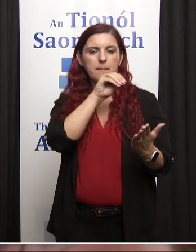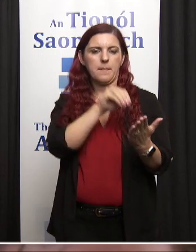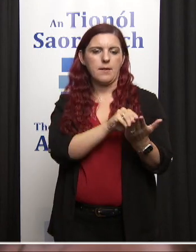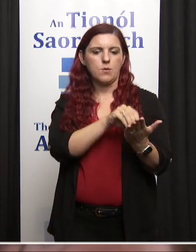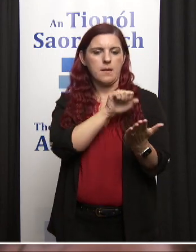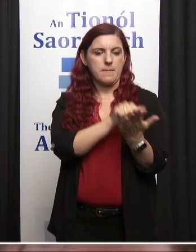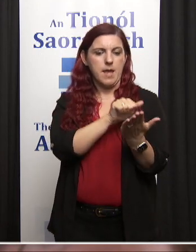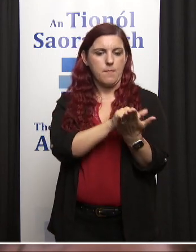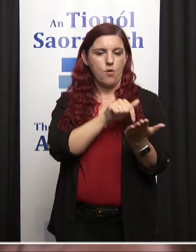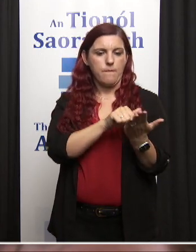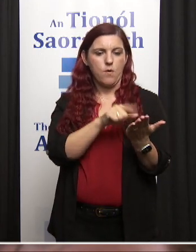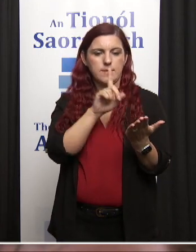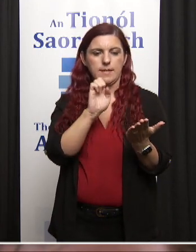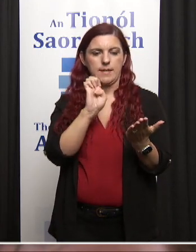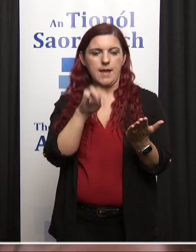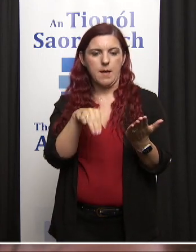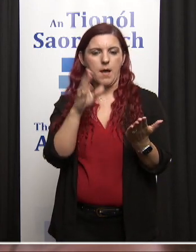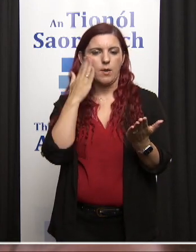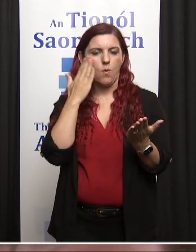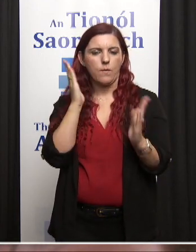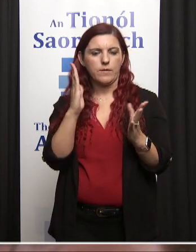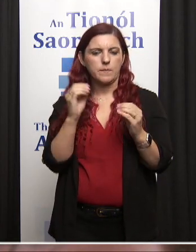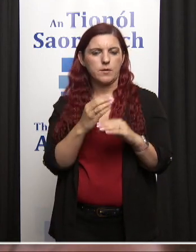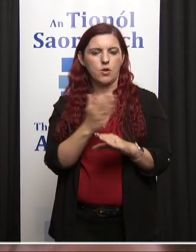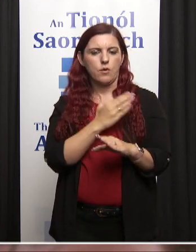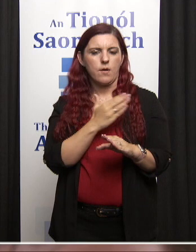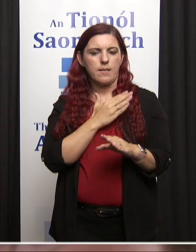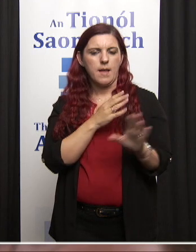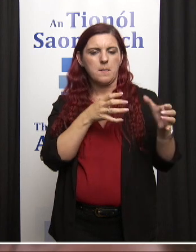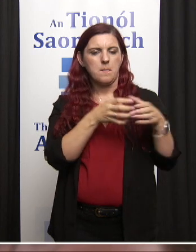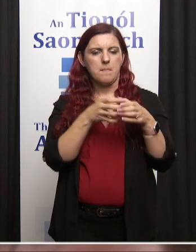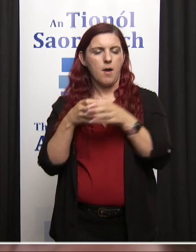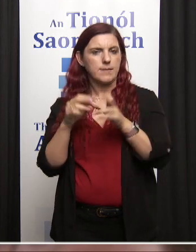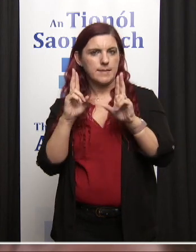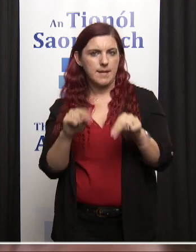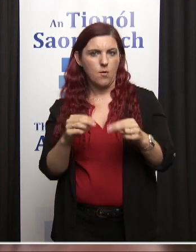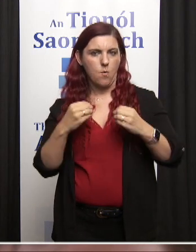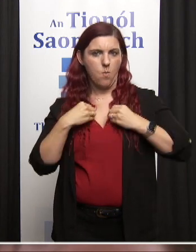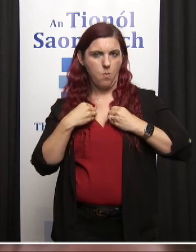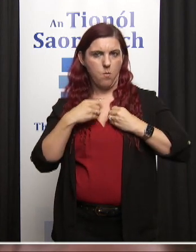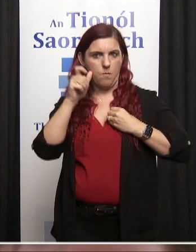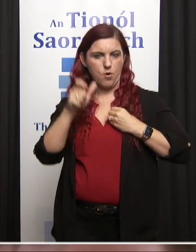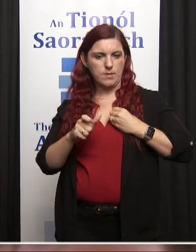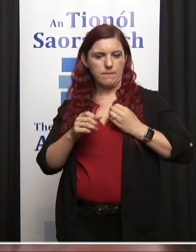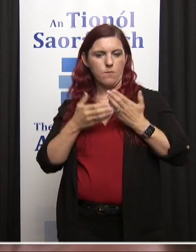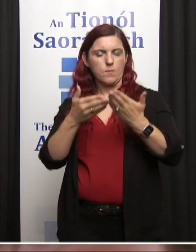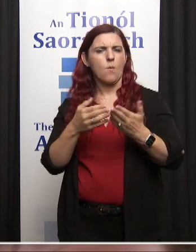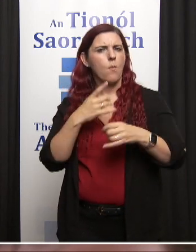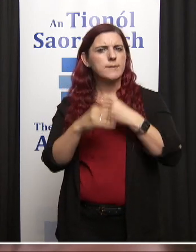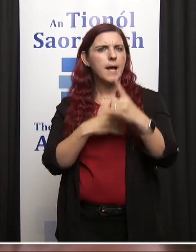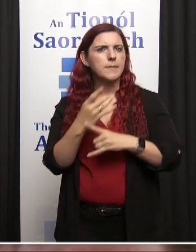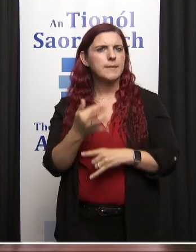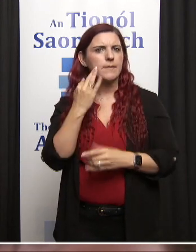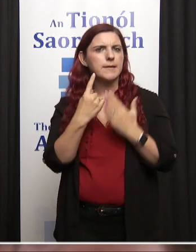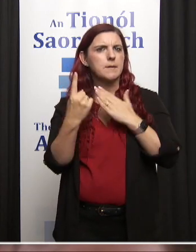directly elected mayor. I know it was mentioned earlier that parties could put their own candidate forward. What happens in the case of